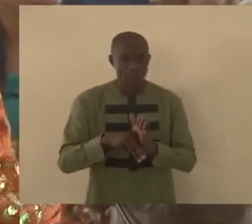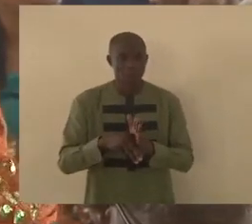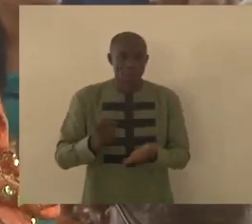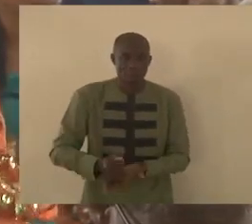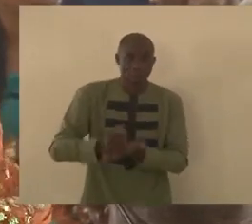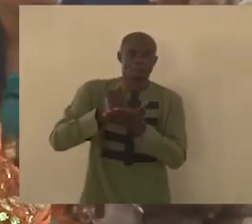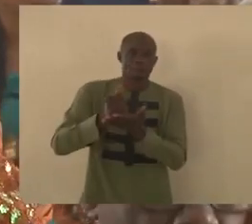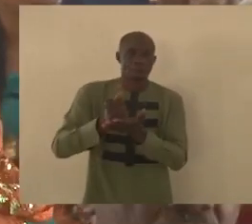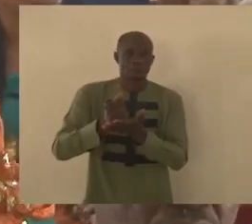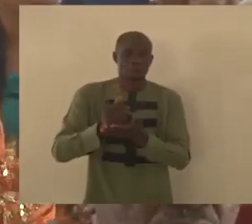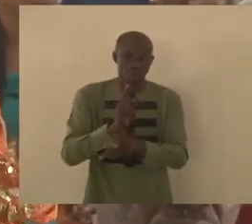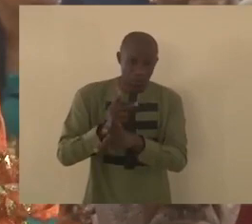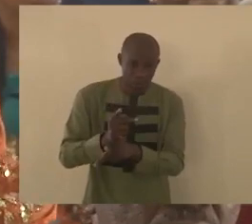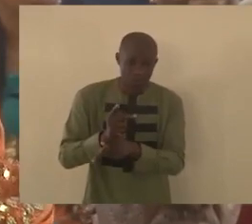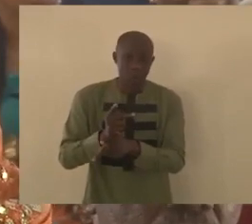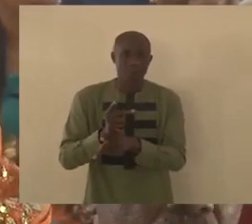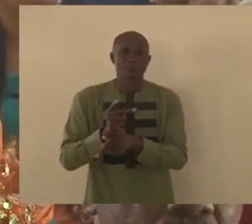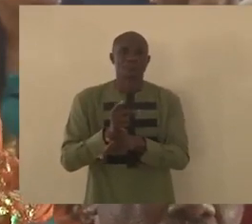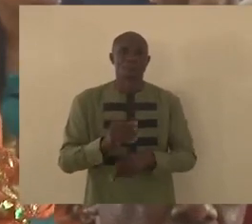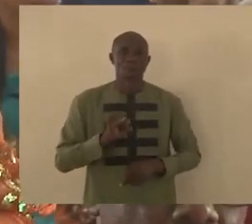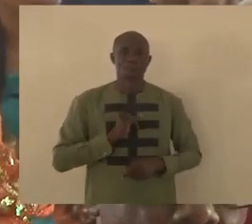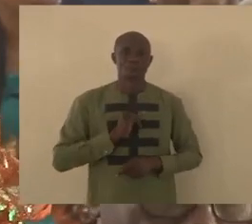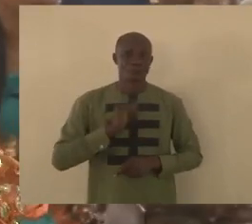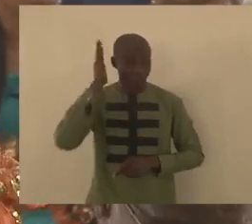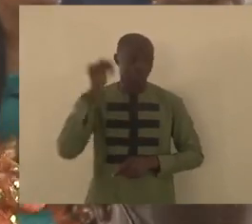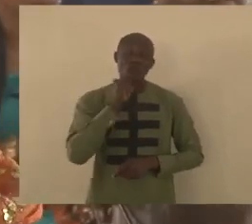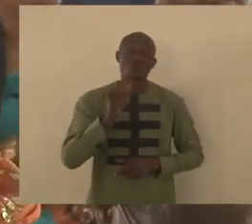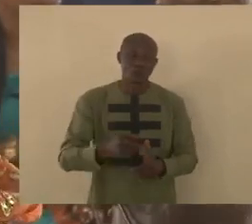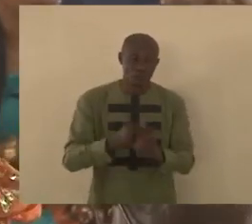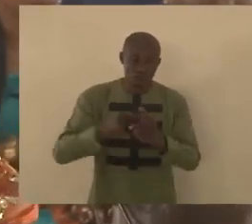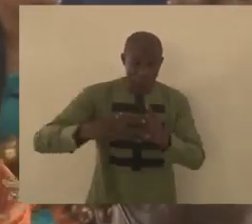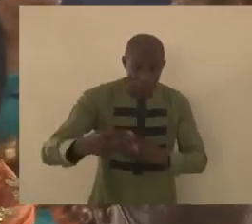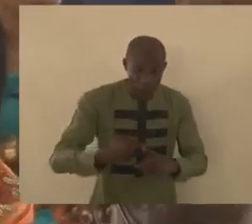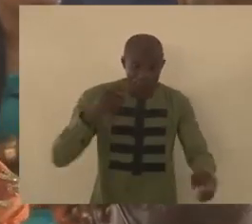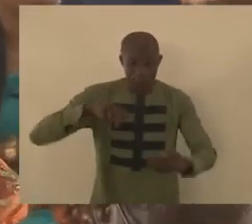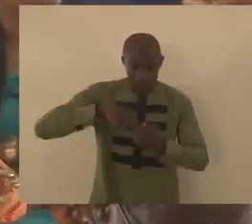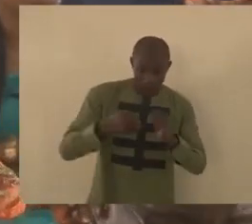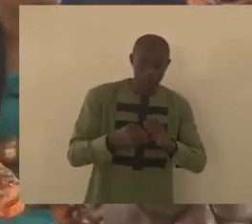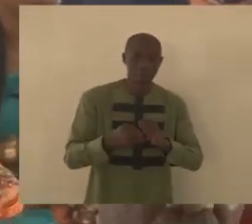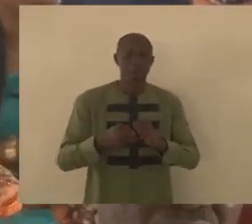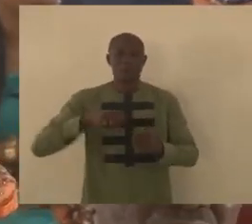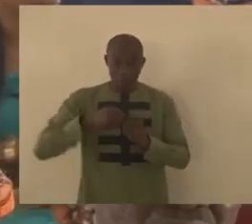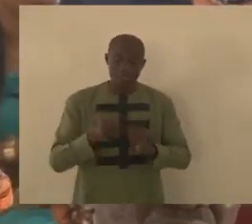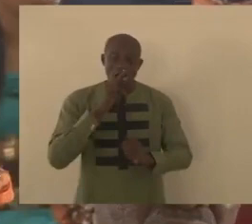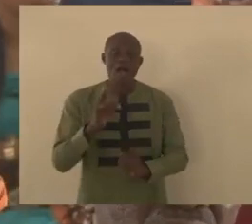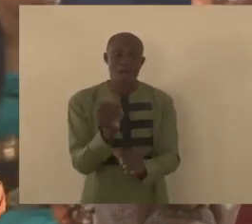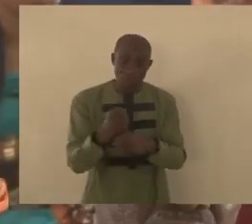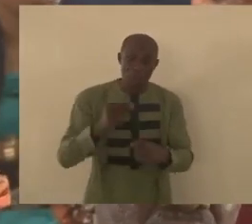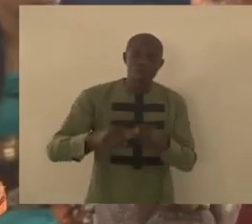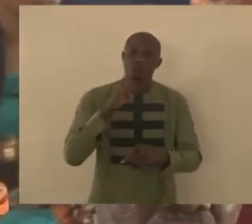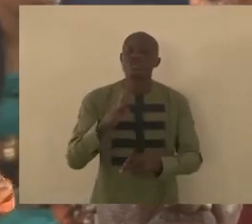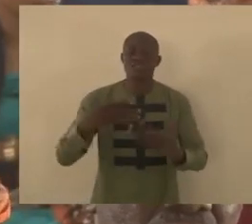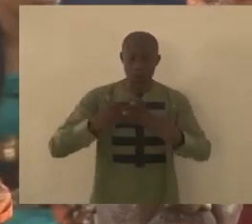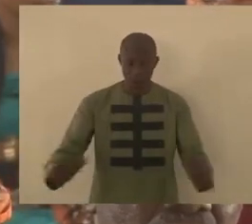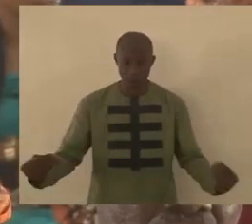Encouragement, assistance, caring. I will not run away from problems. Problems are meant to be solved.